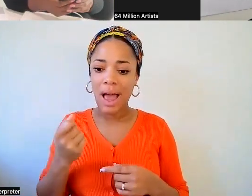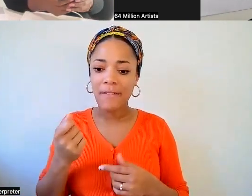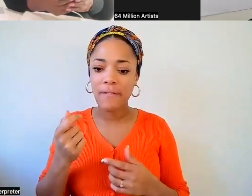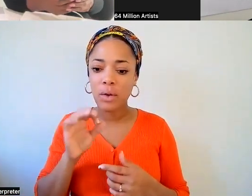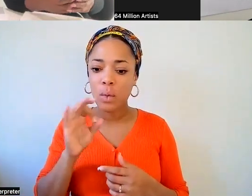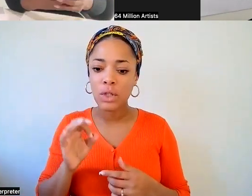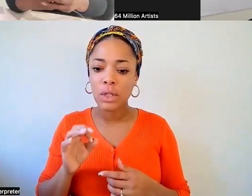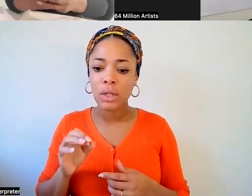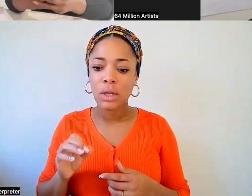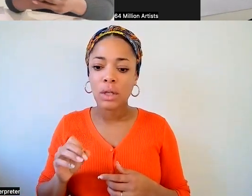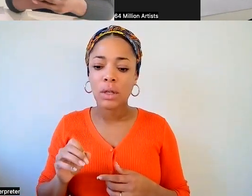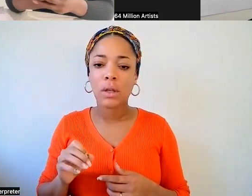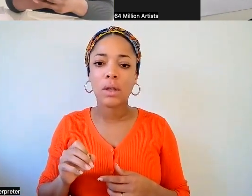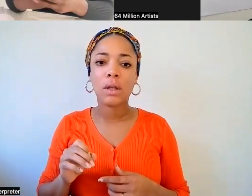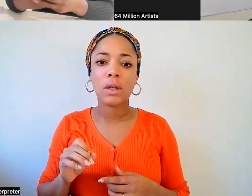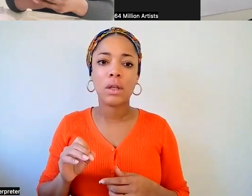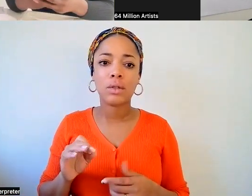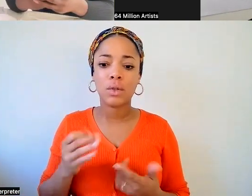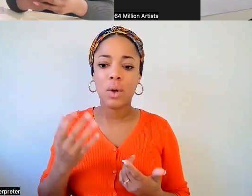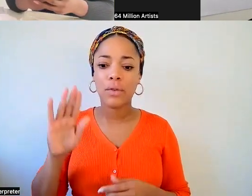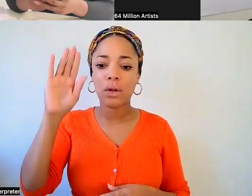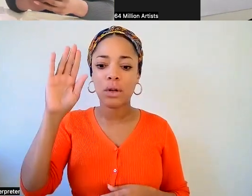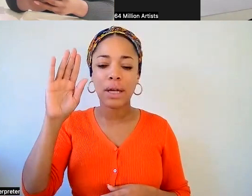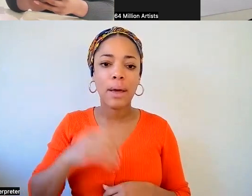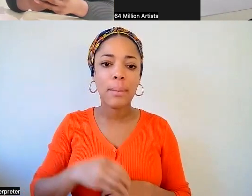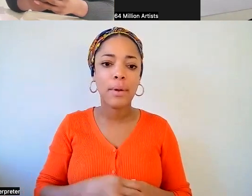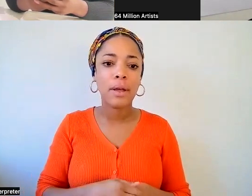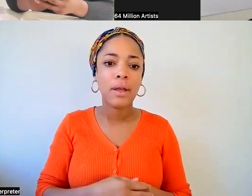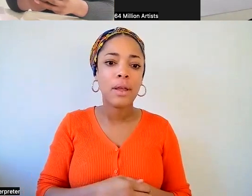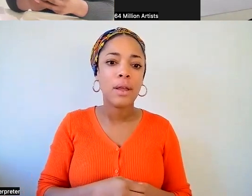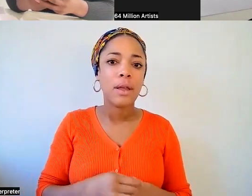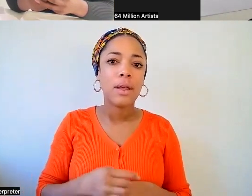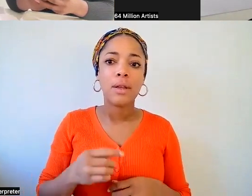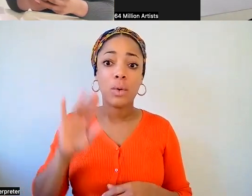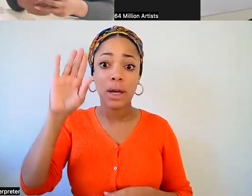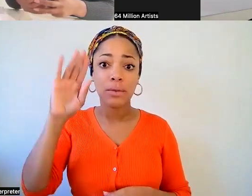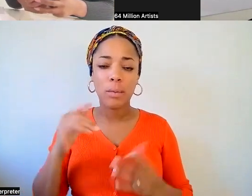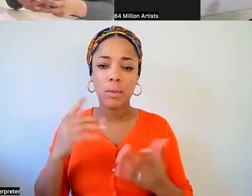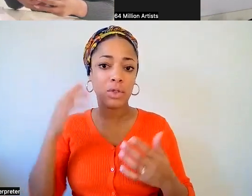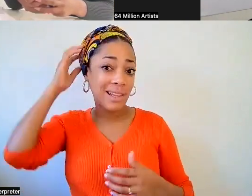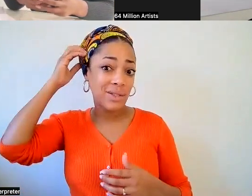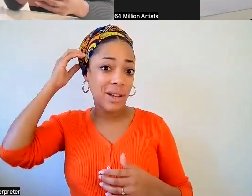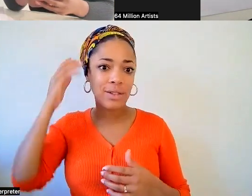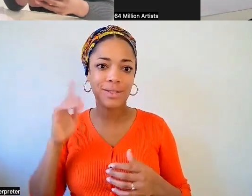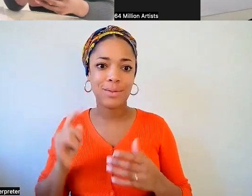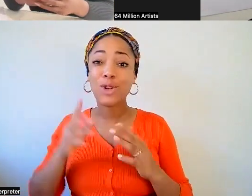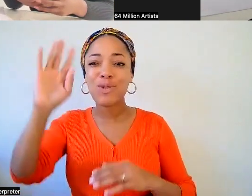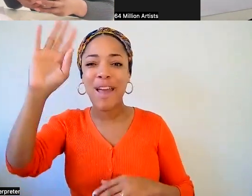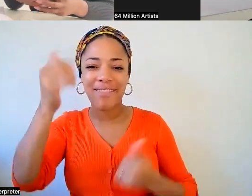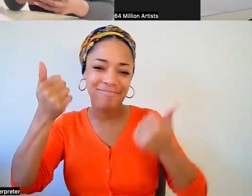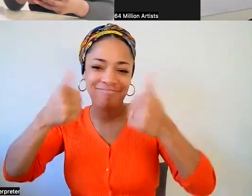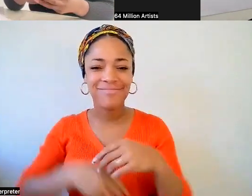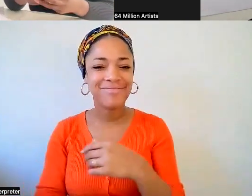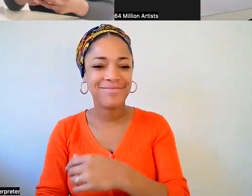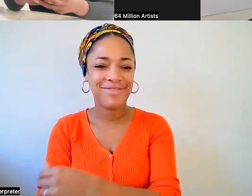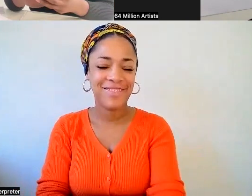just stretching? No. That's all right. That's allowed. Yeah, you're allowed to do that. Yes. Why not? It's all right. No worries.